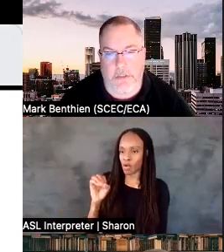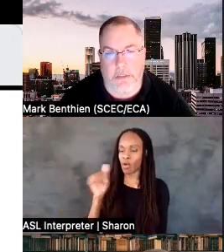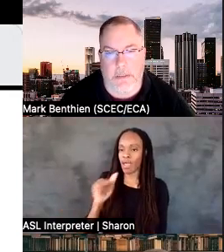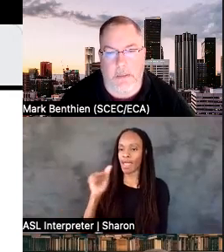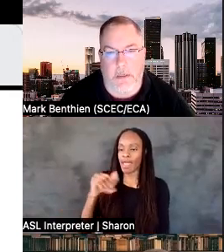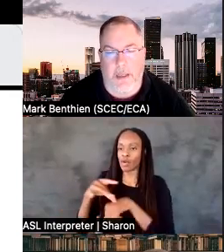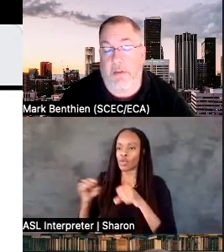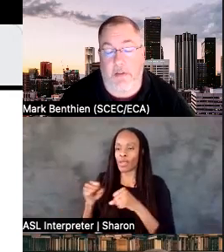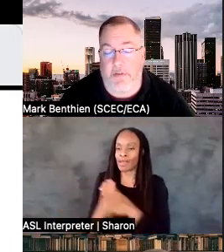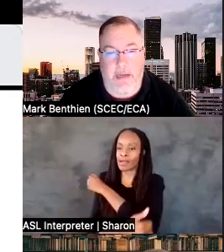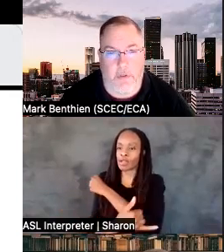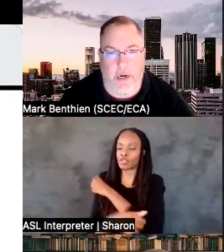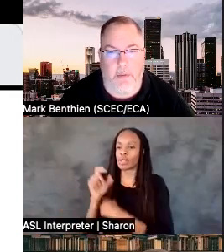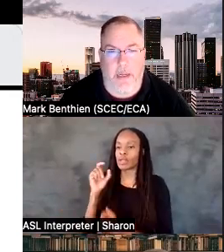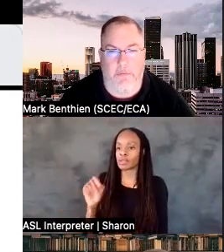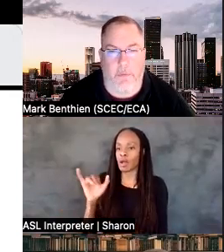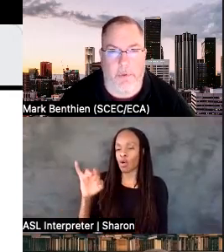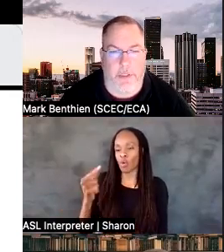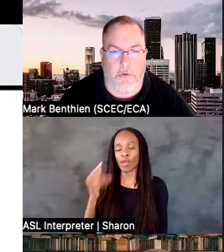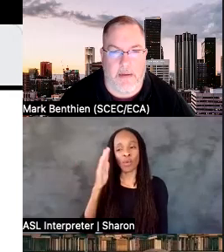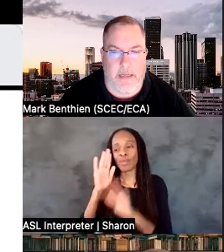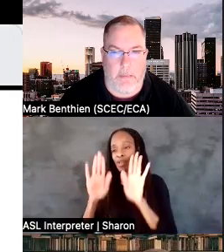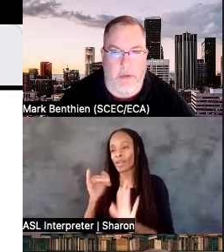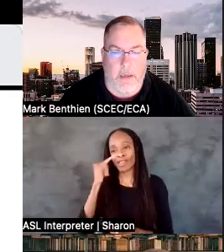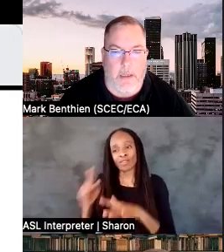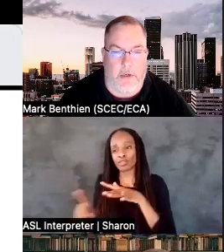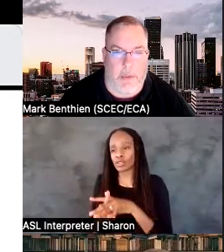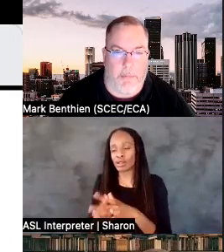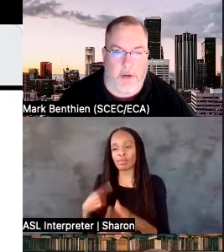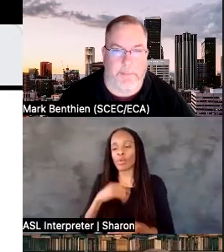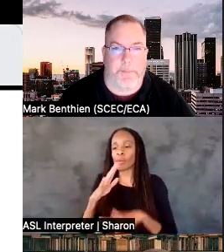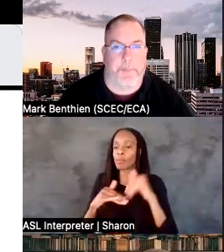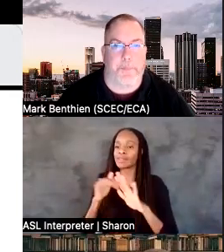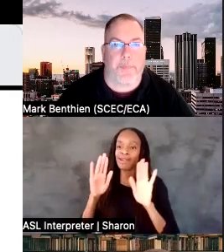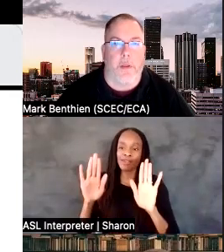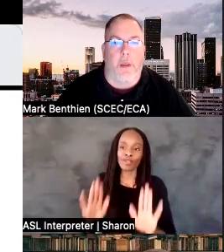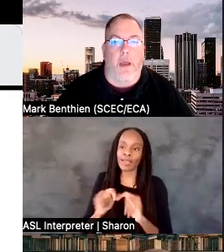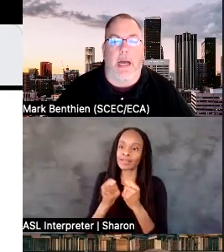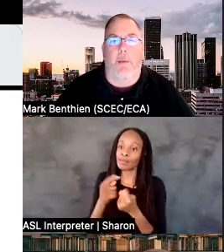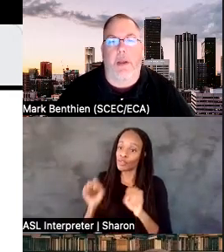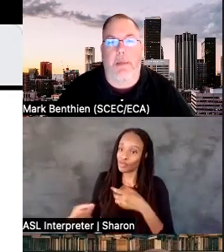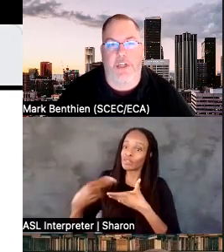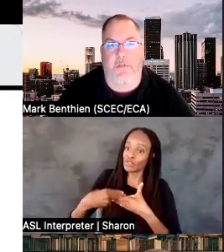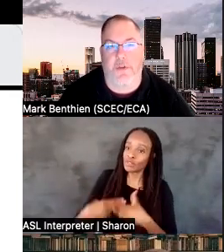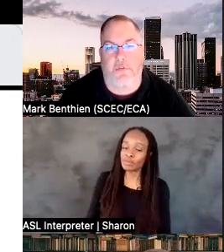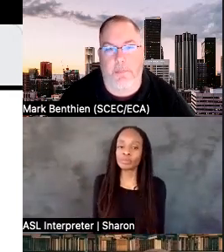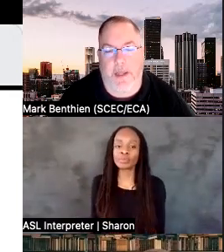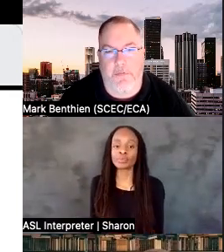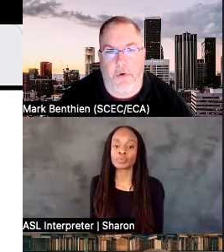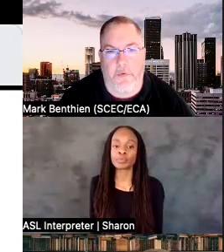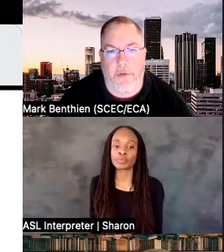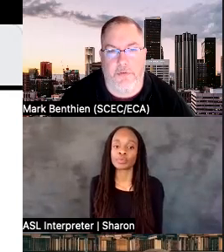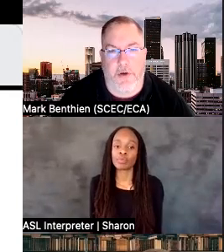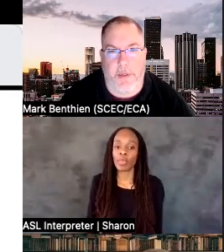info@earthquakecountry.org. And we just love to have you there. We're building a great team, and you can be a part of it. I wanted to mention, if you've